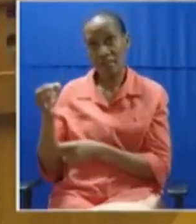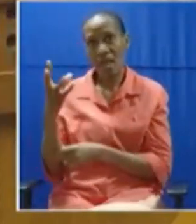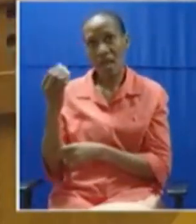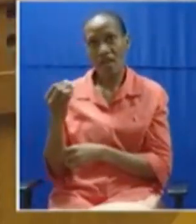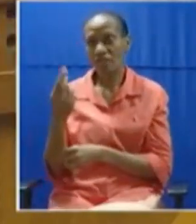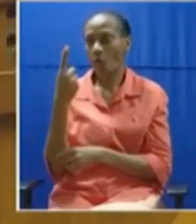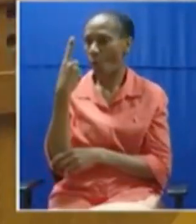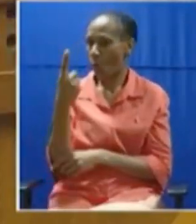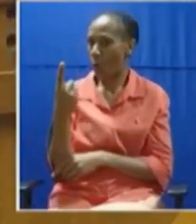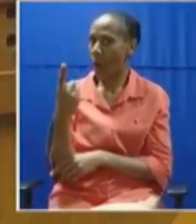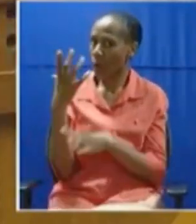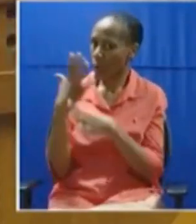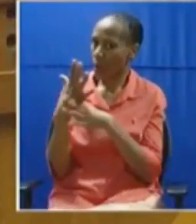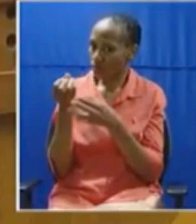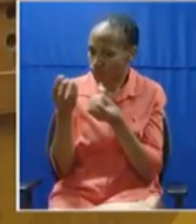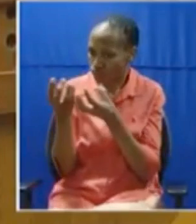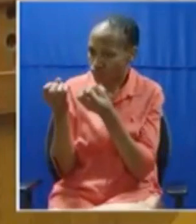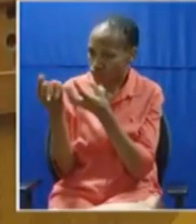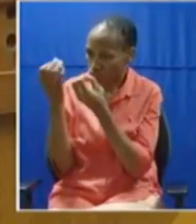one job in the home.